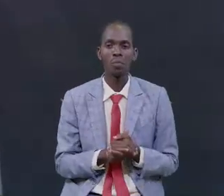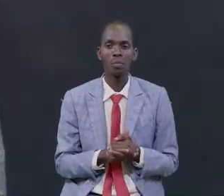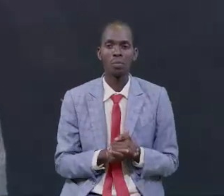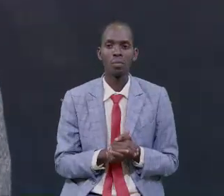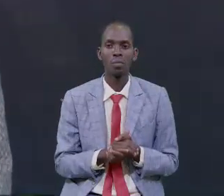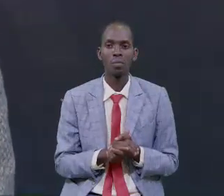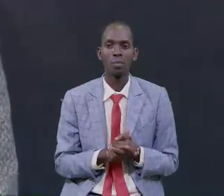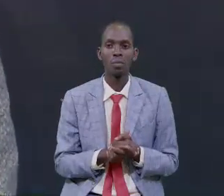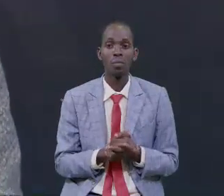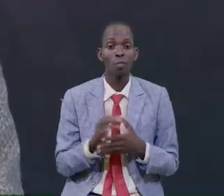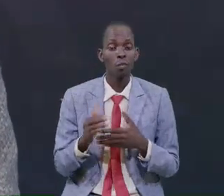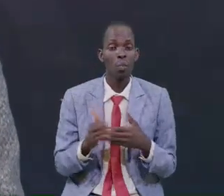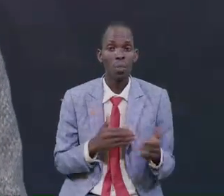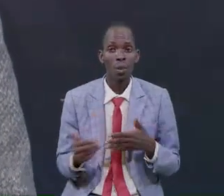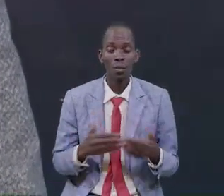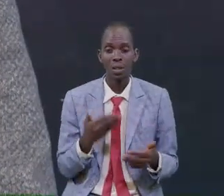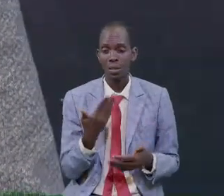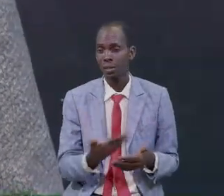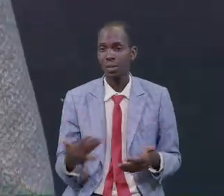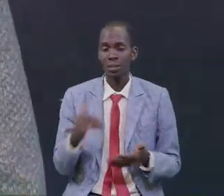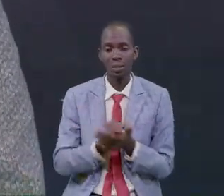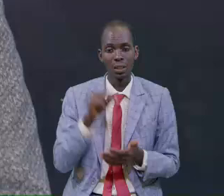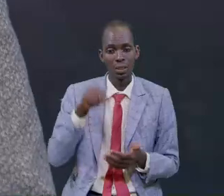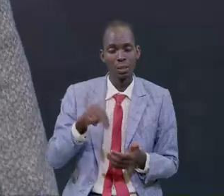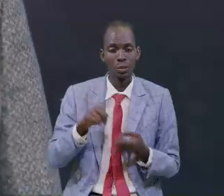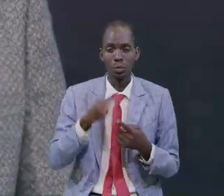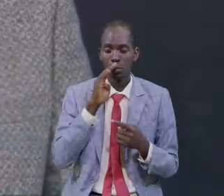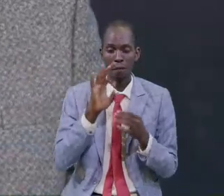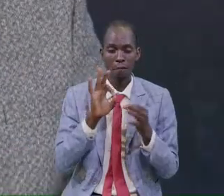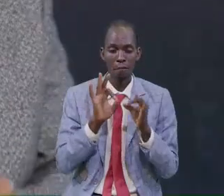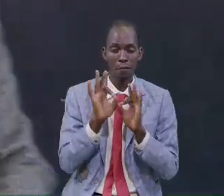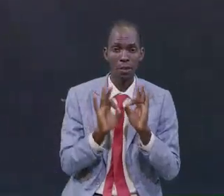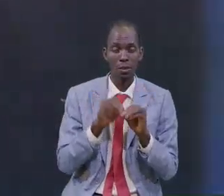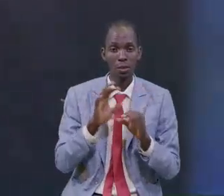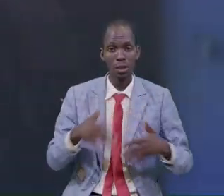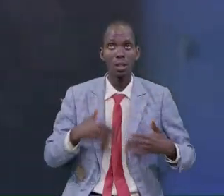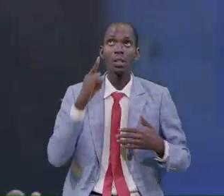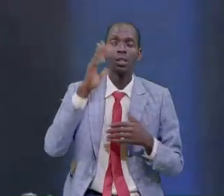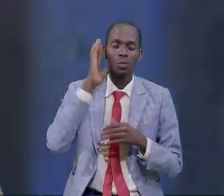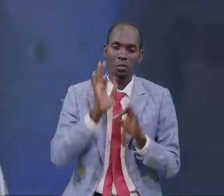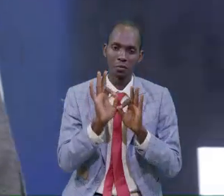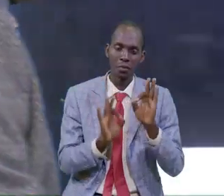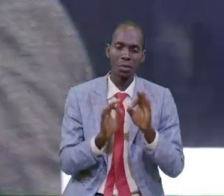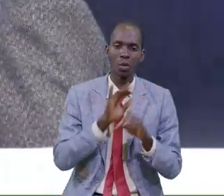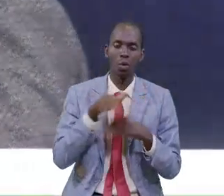Whatever needs to be fixed in your life, come as you are. He'll fix you up tonight.